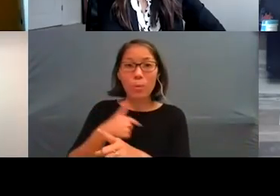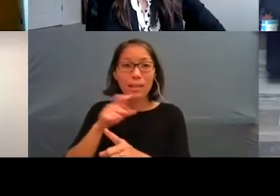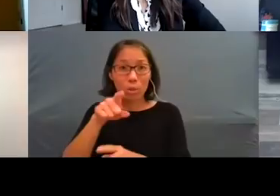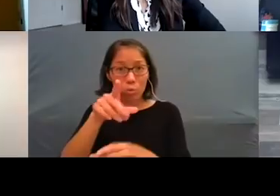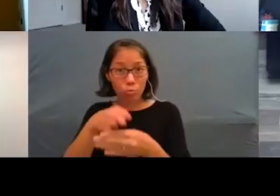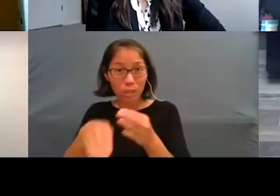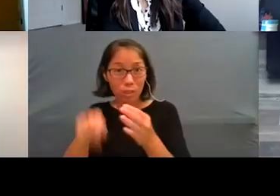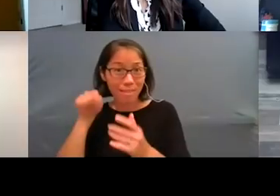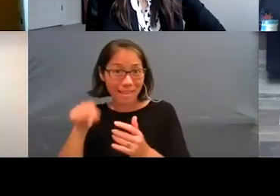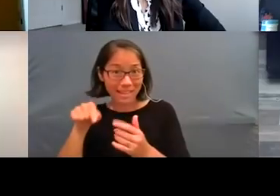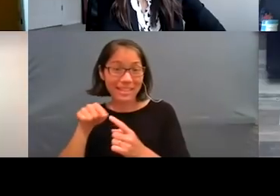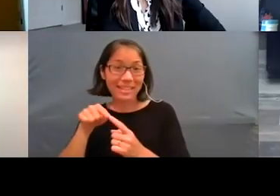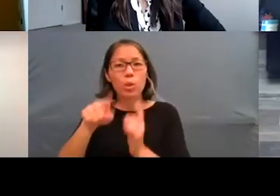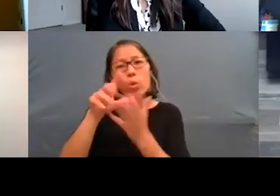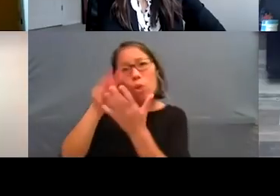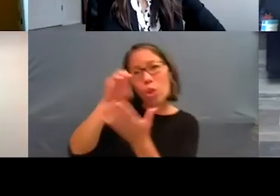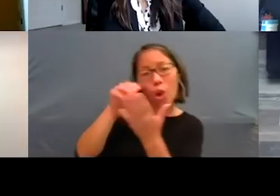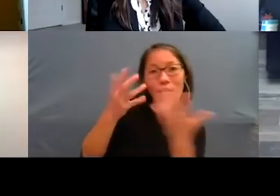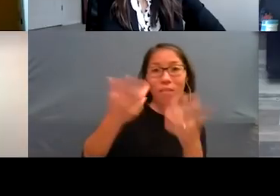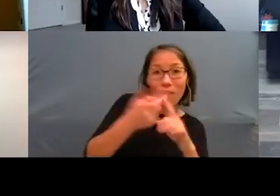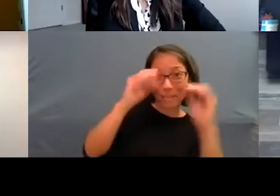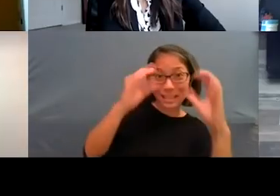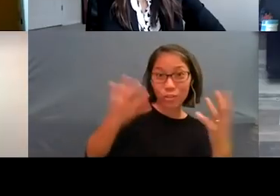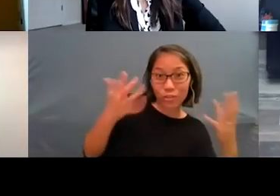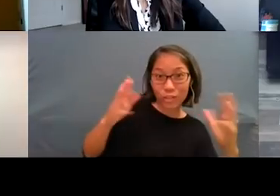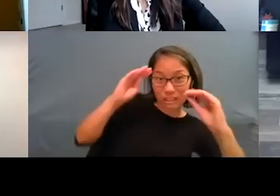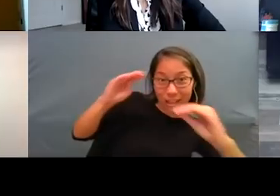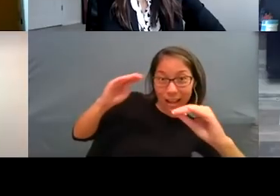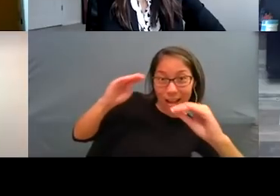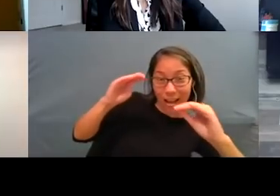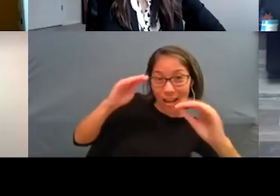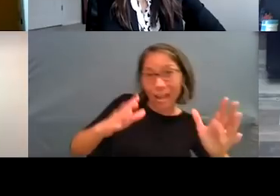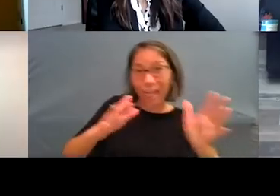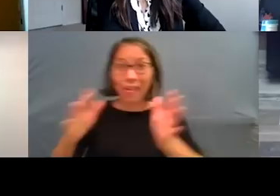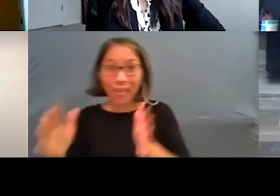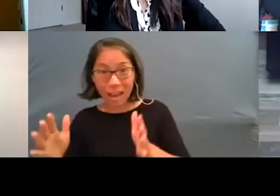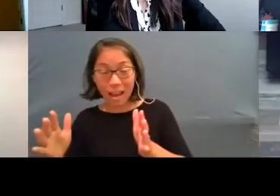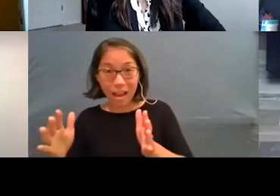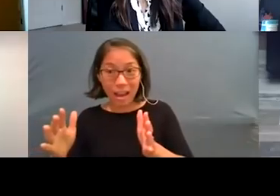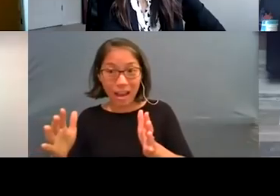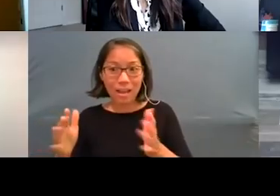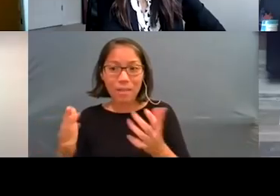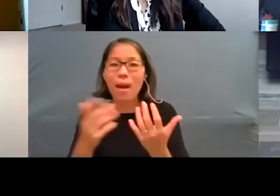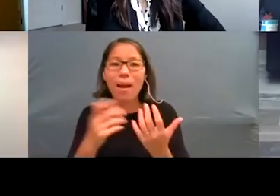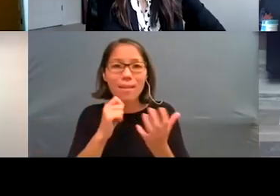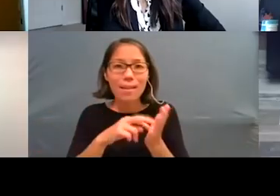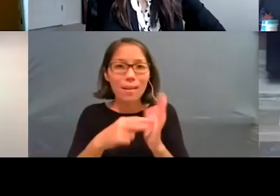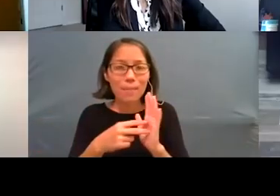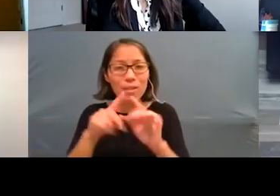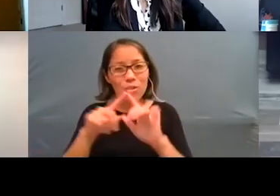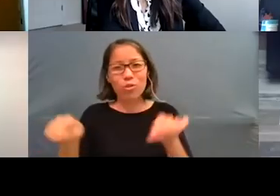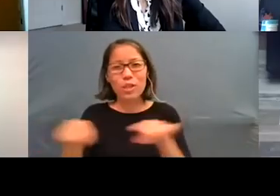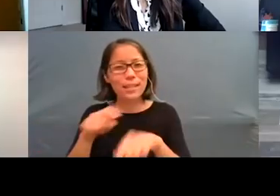done. You learn about it, from the delivery on the computer briefly, but it does not necessarily mean screen